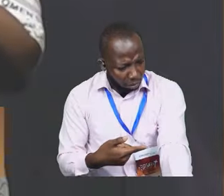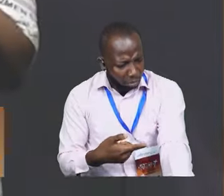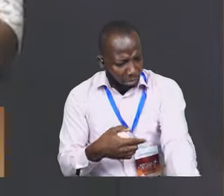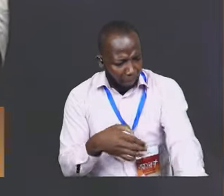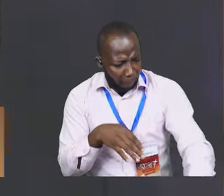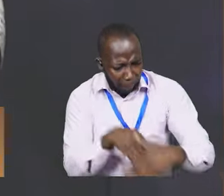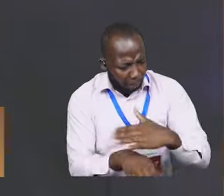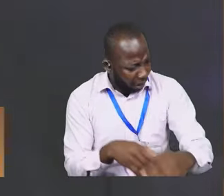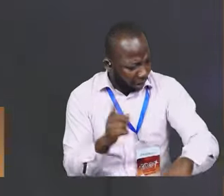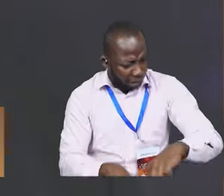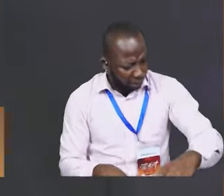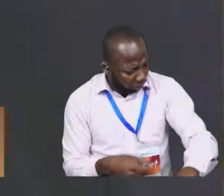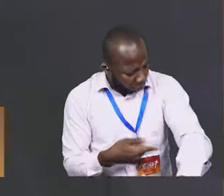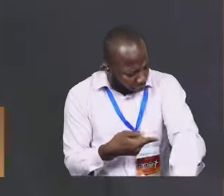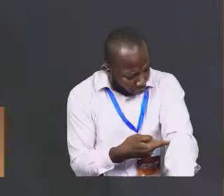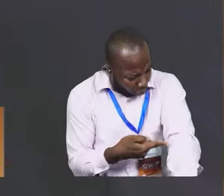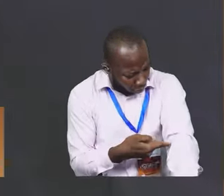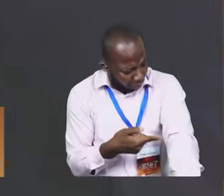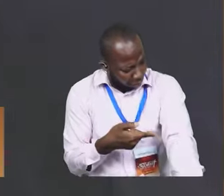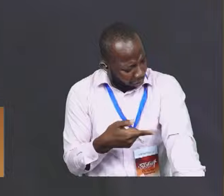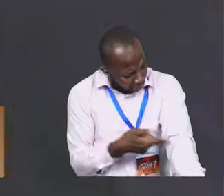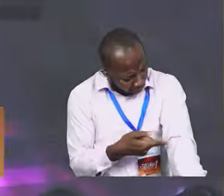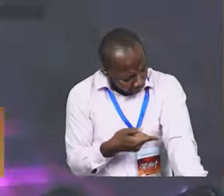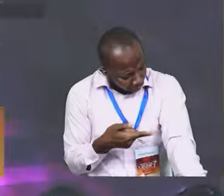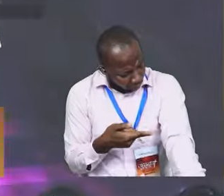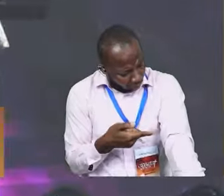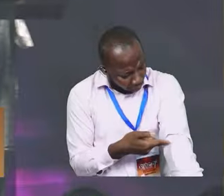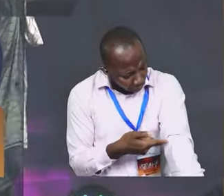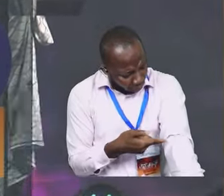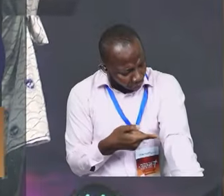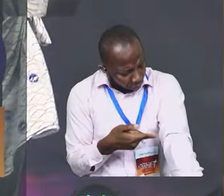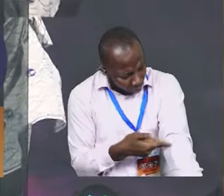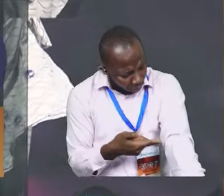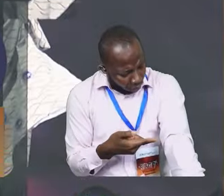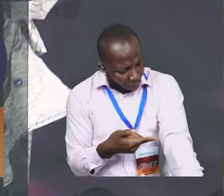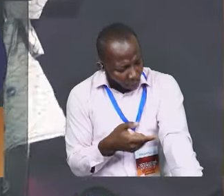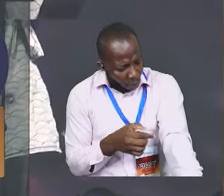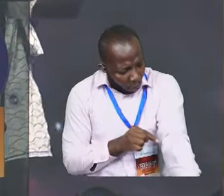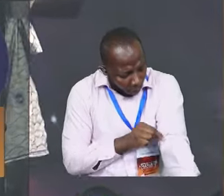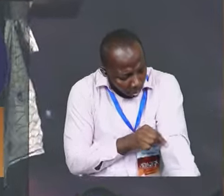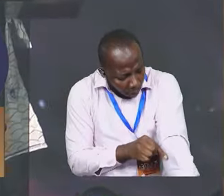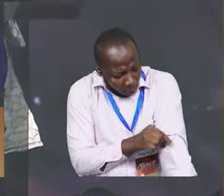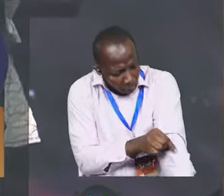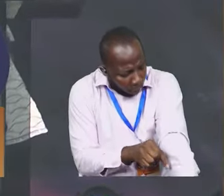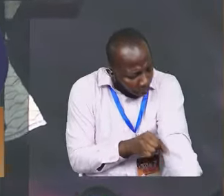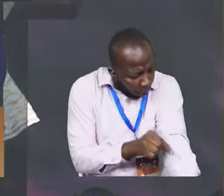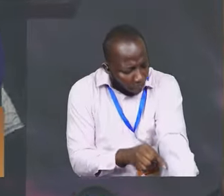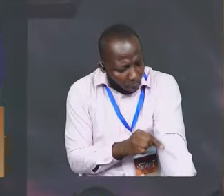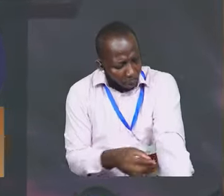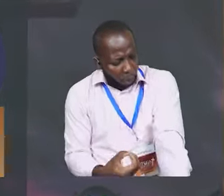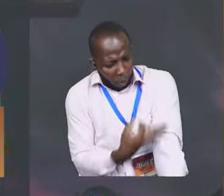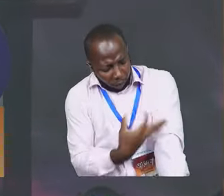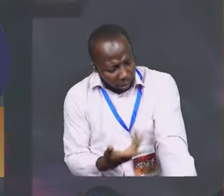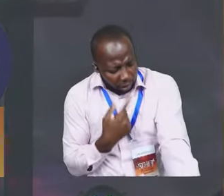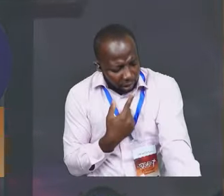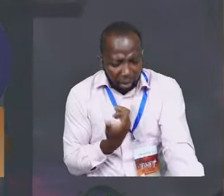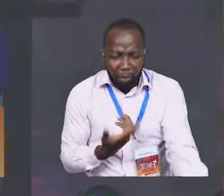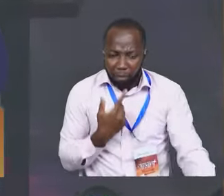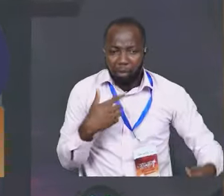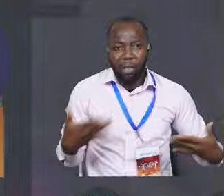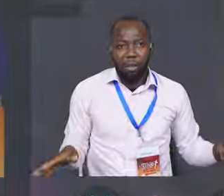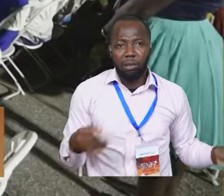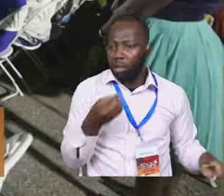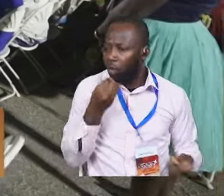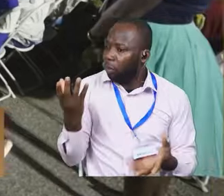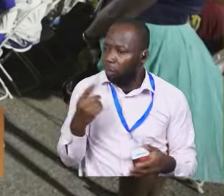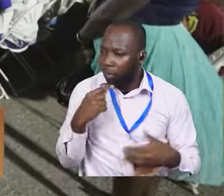When she tries, it doesn't go through. All the veins were there. And she said, well,